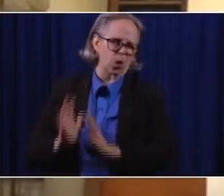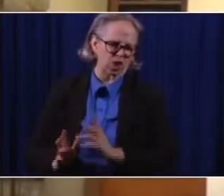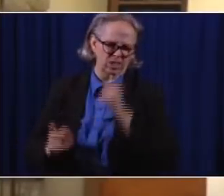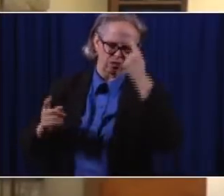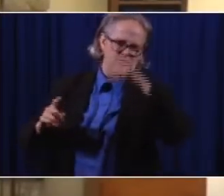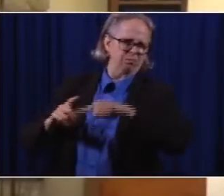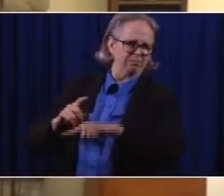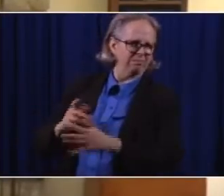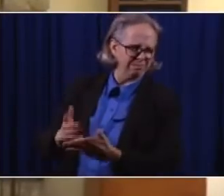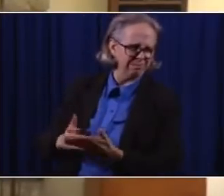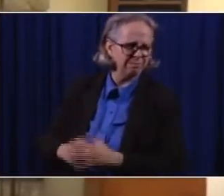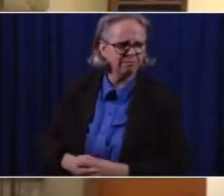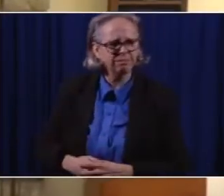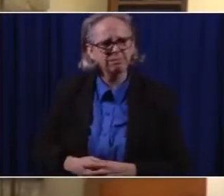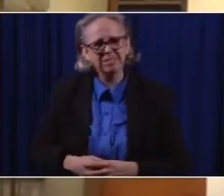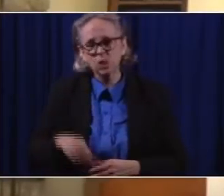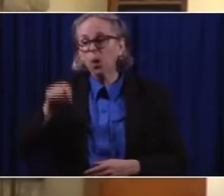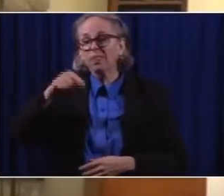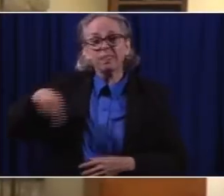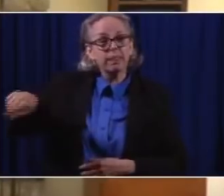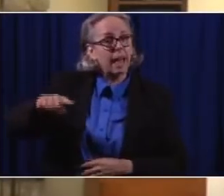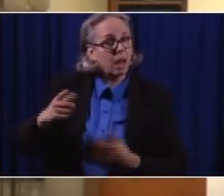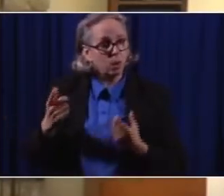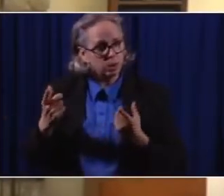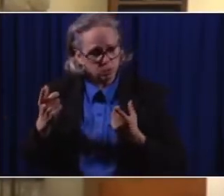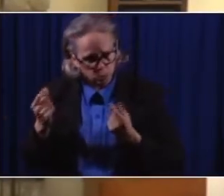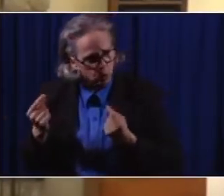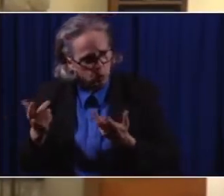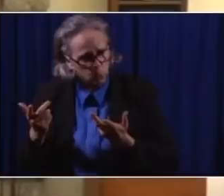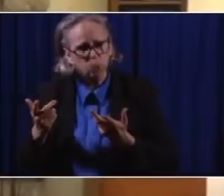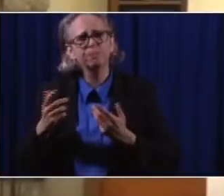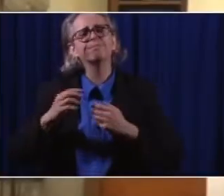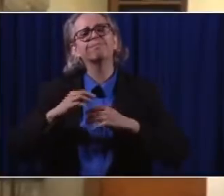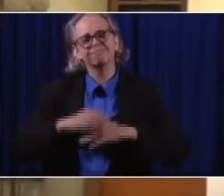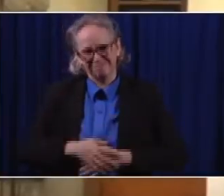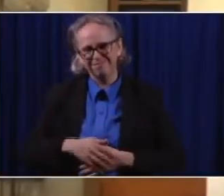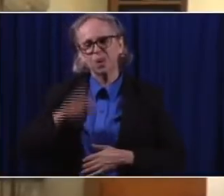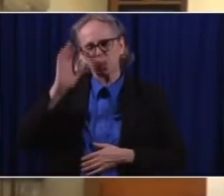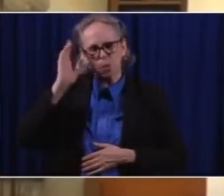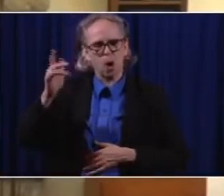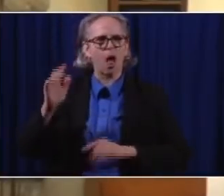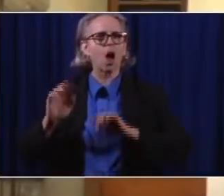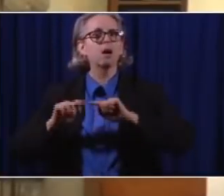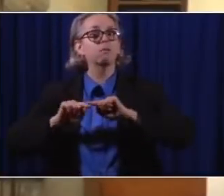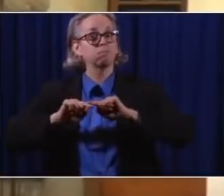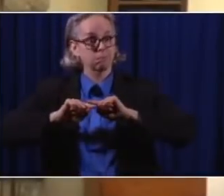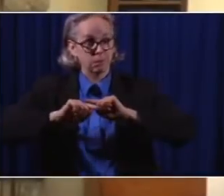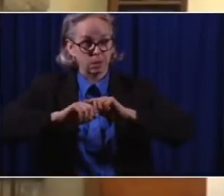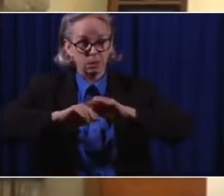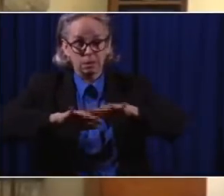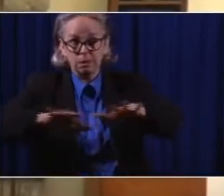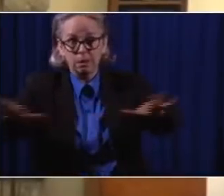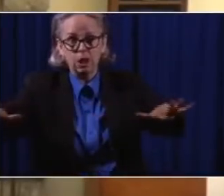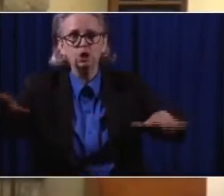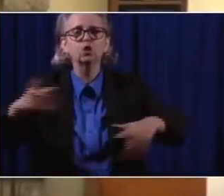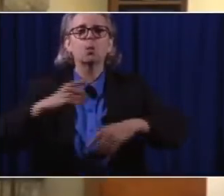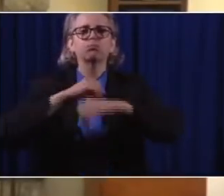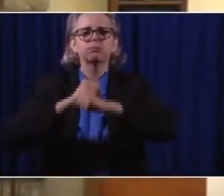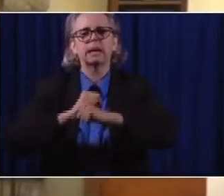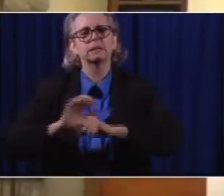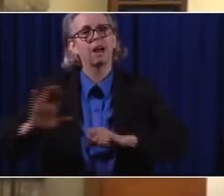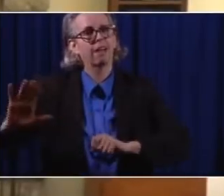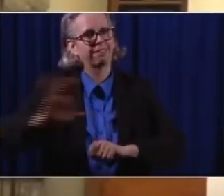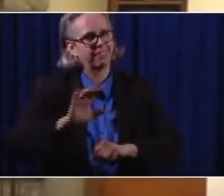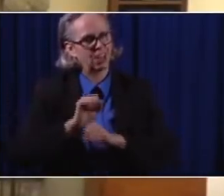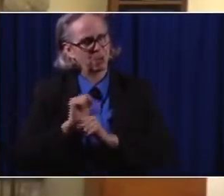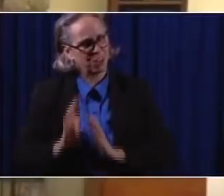What these agents will be doing when they go out is protecting workers. We want to ensure that every Ohio worker, when they go to work, they're